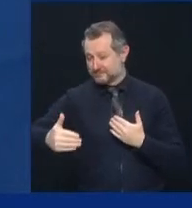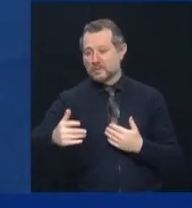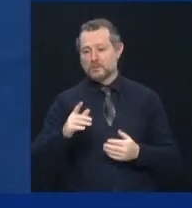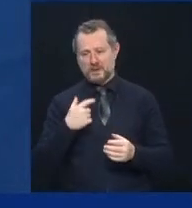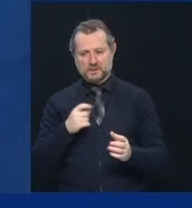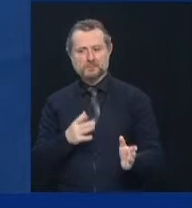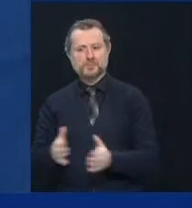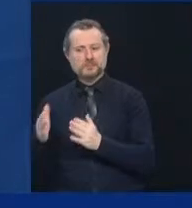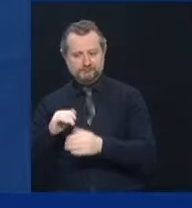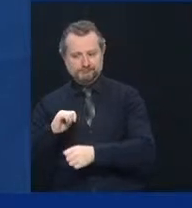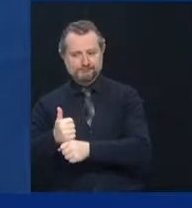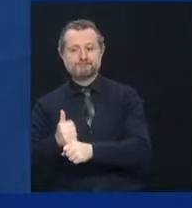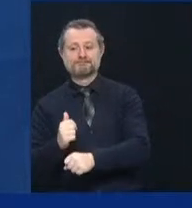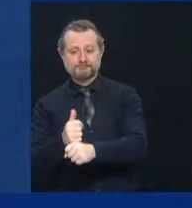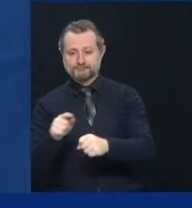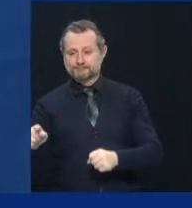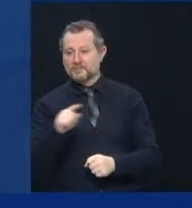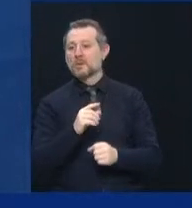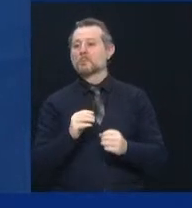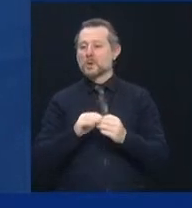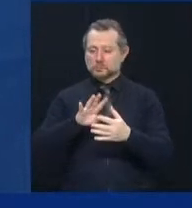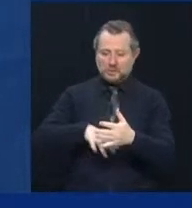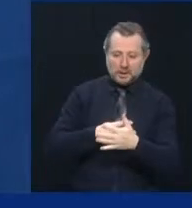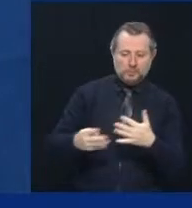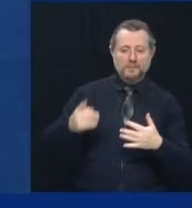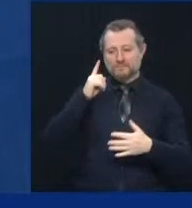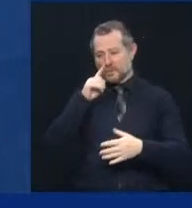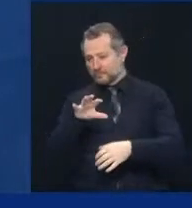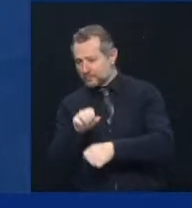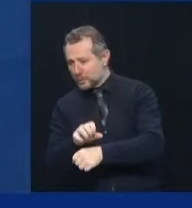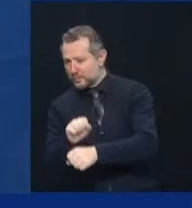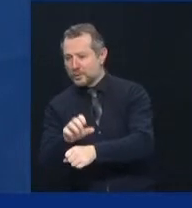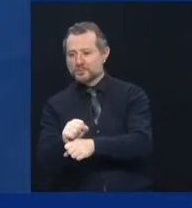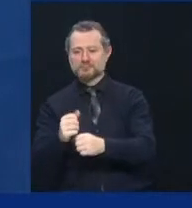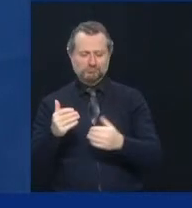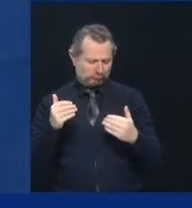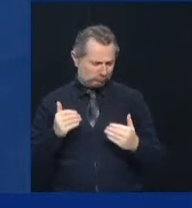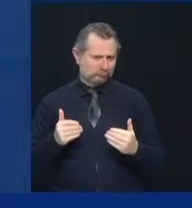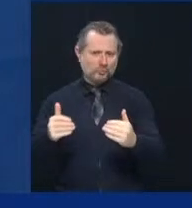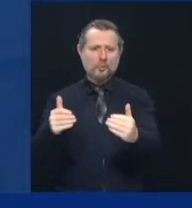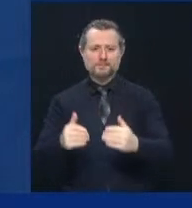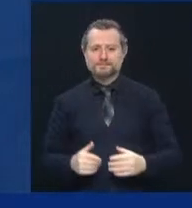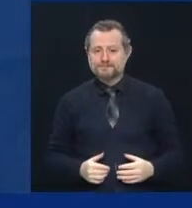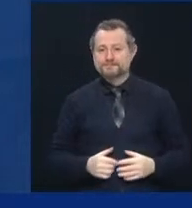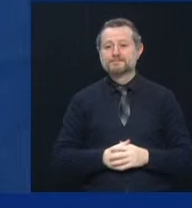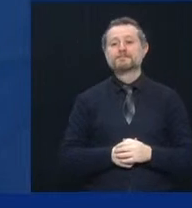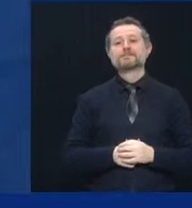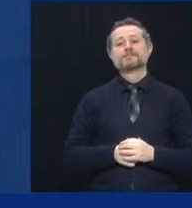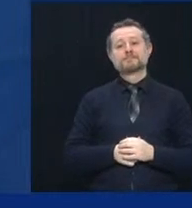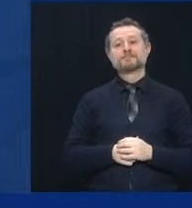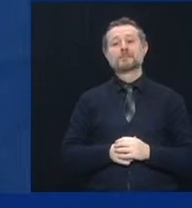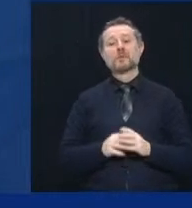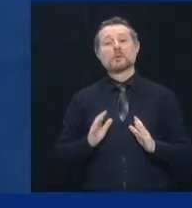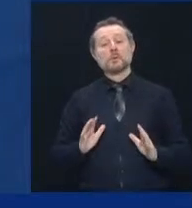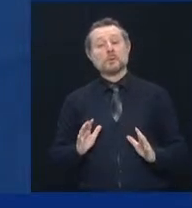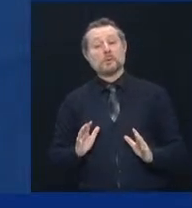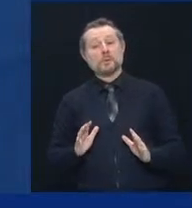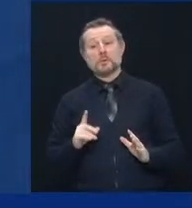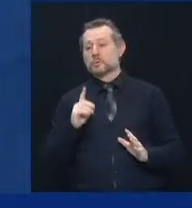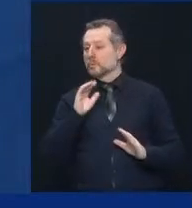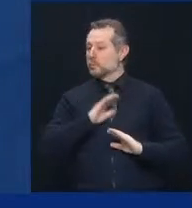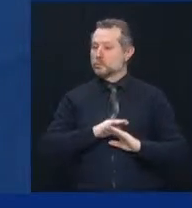and schedule appointments for it. Do not schedule appointments beyond